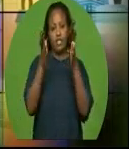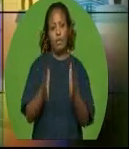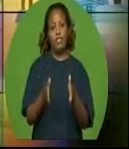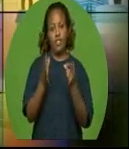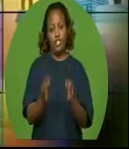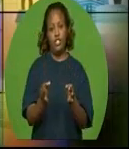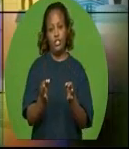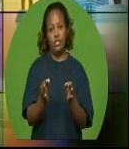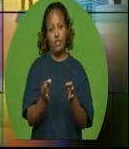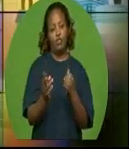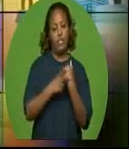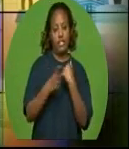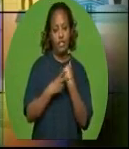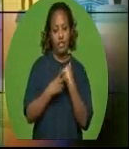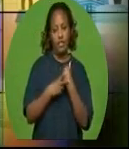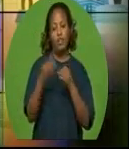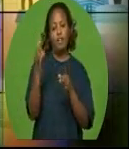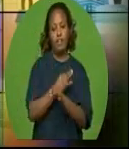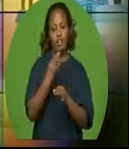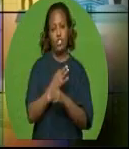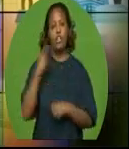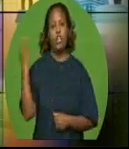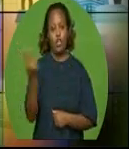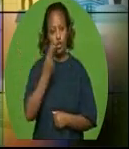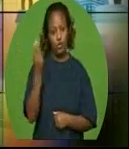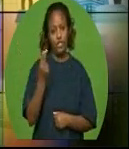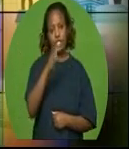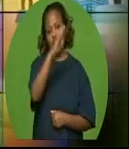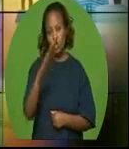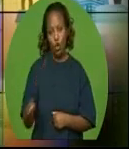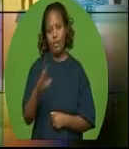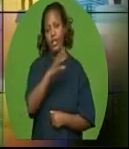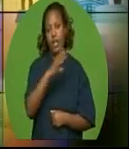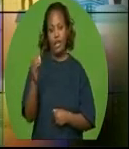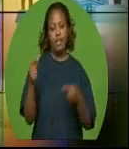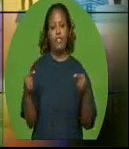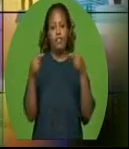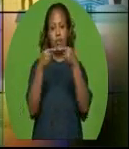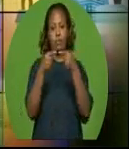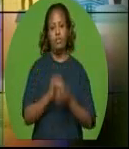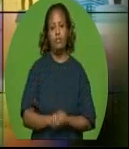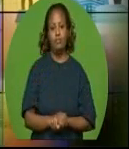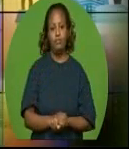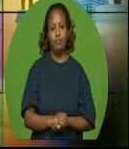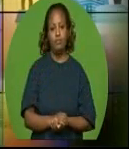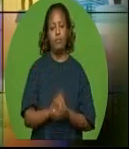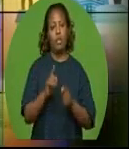mathematical specification of a saving function using slope and